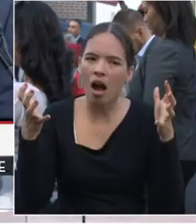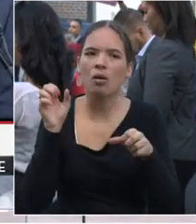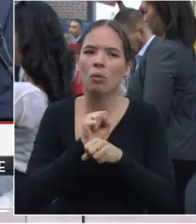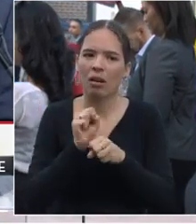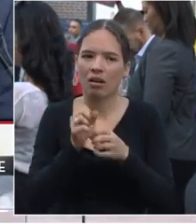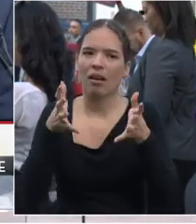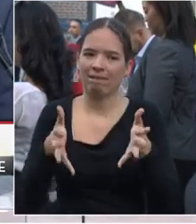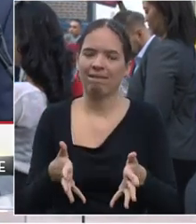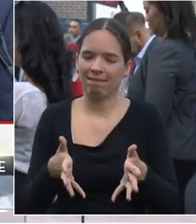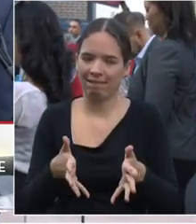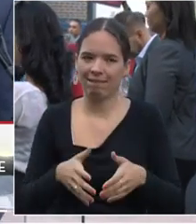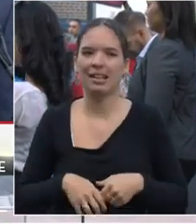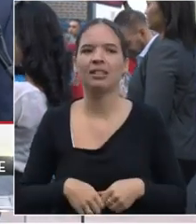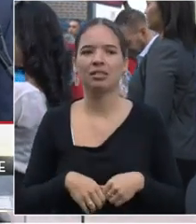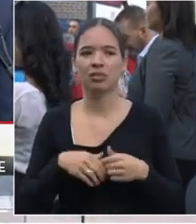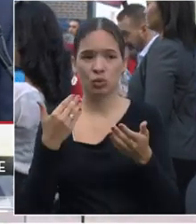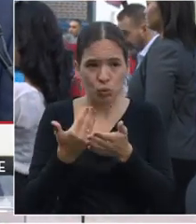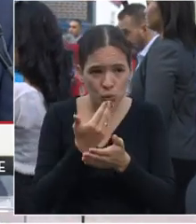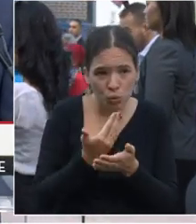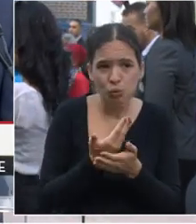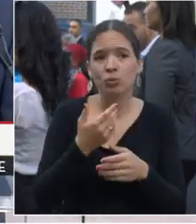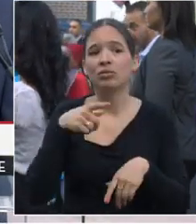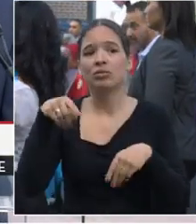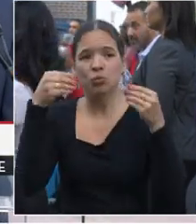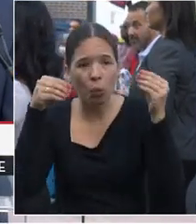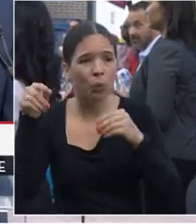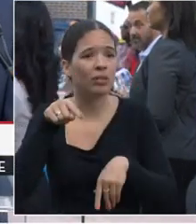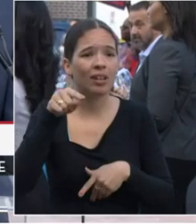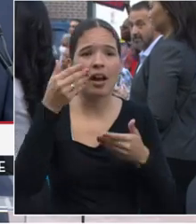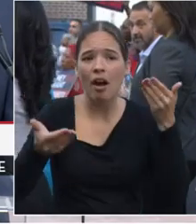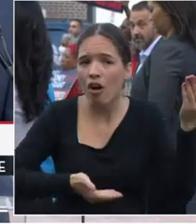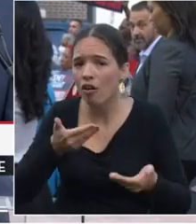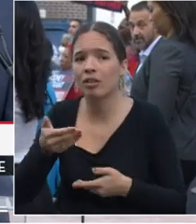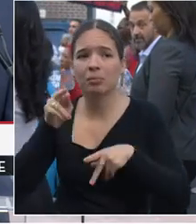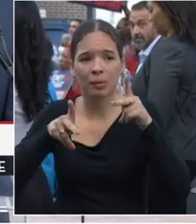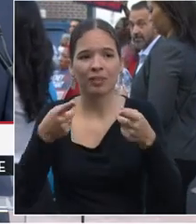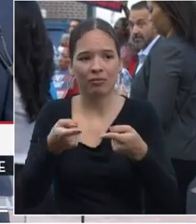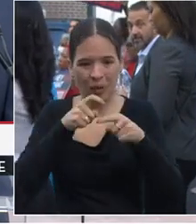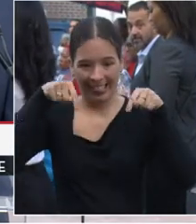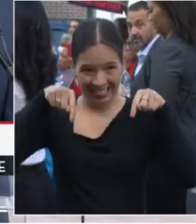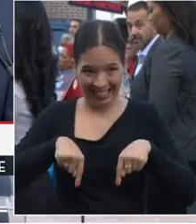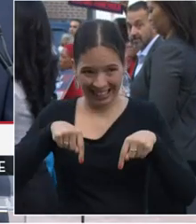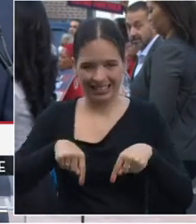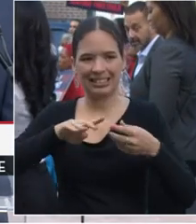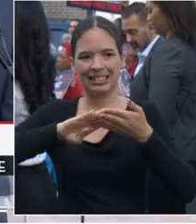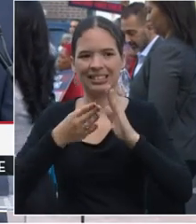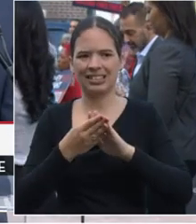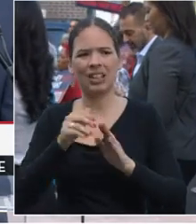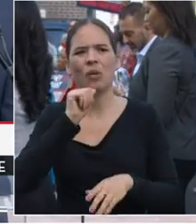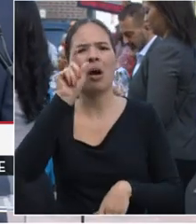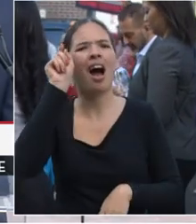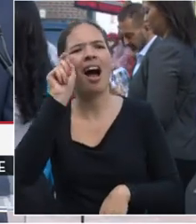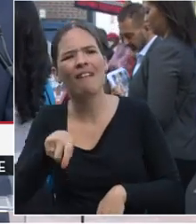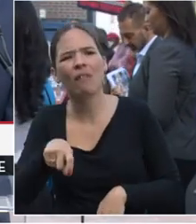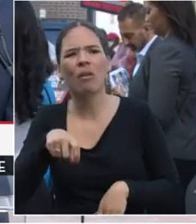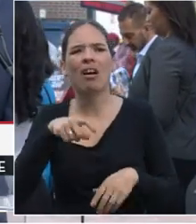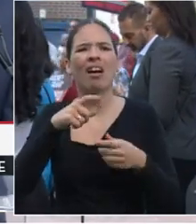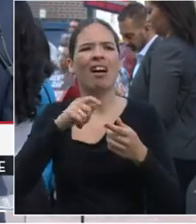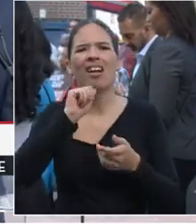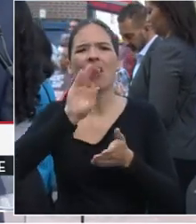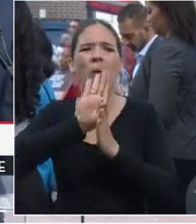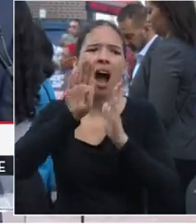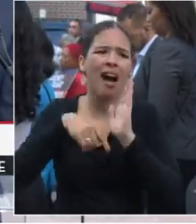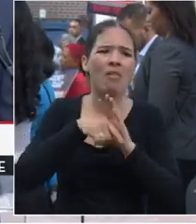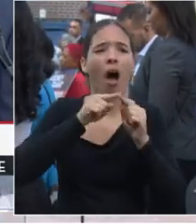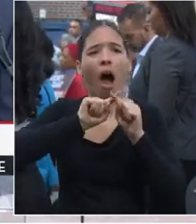open up, we are working with all of them to try to hire people from the community. There's no reason to commute half hour, 45 minutes an hour to go to work